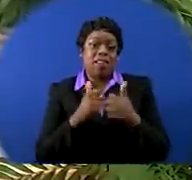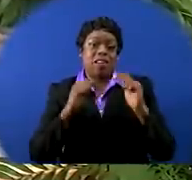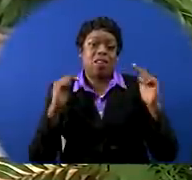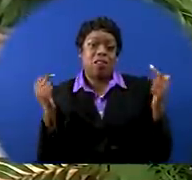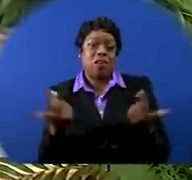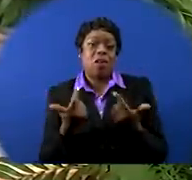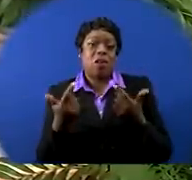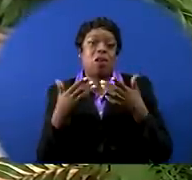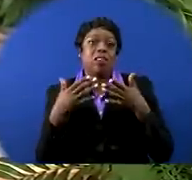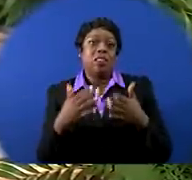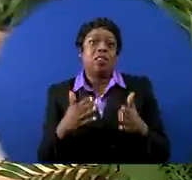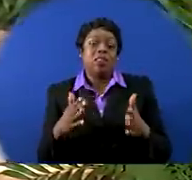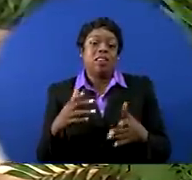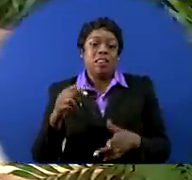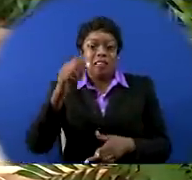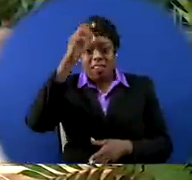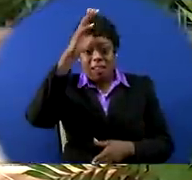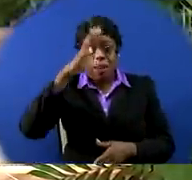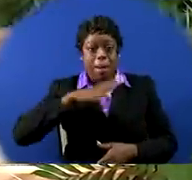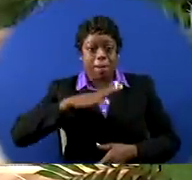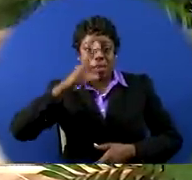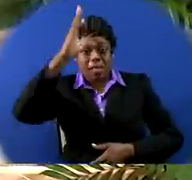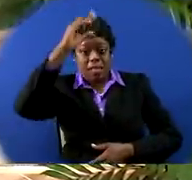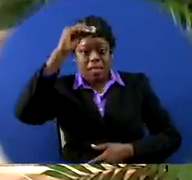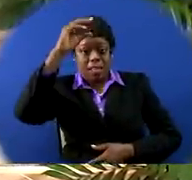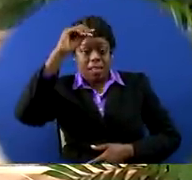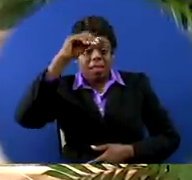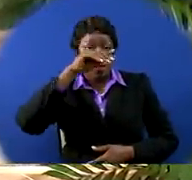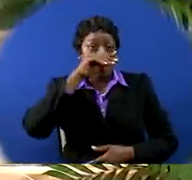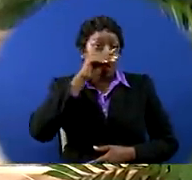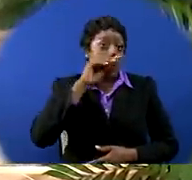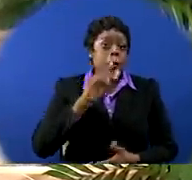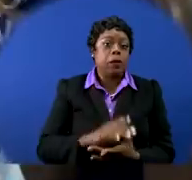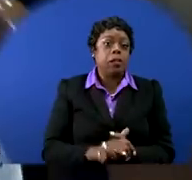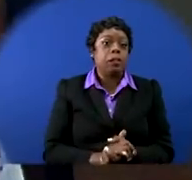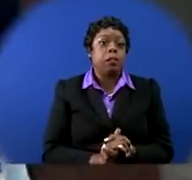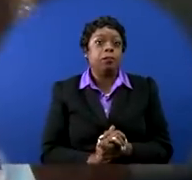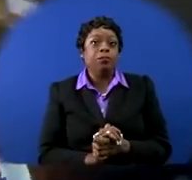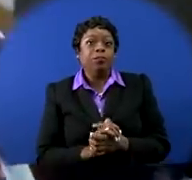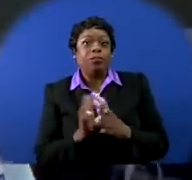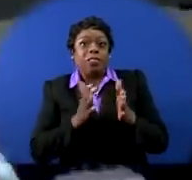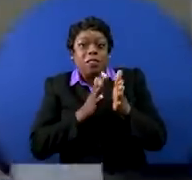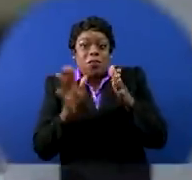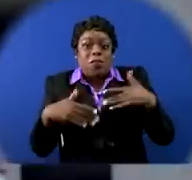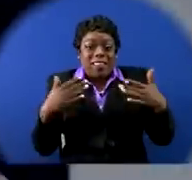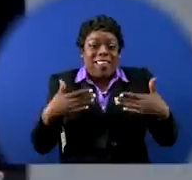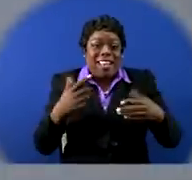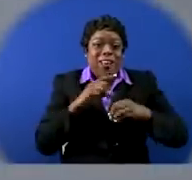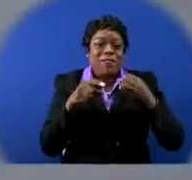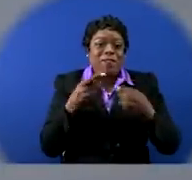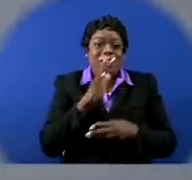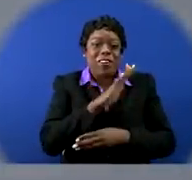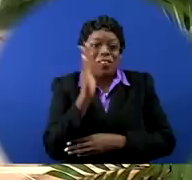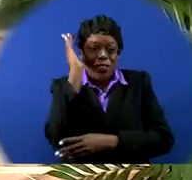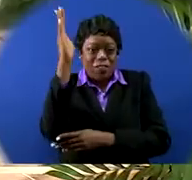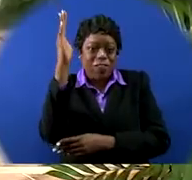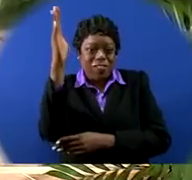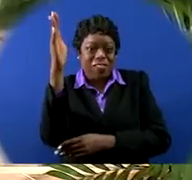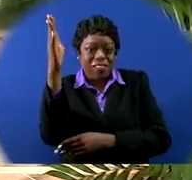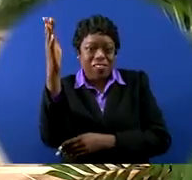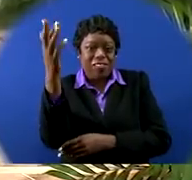that precious young boy with him. Come on down this aisle. We're excited about your future. Here comes my brother from my right-hand